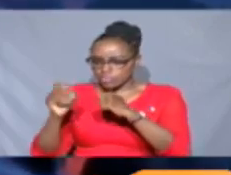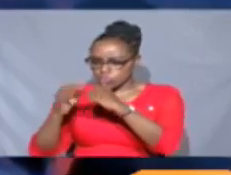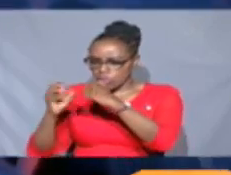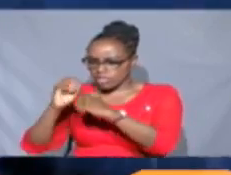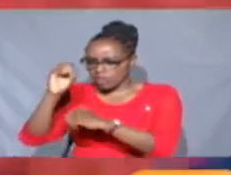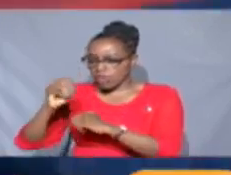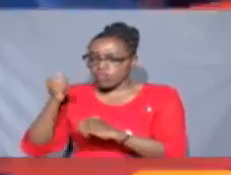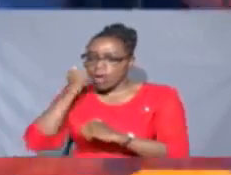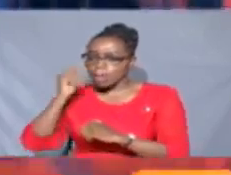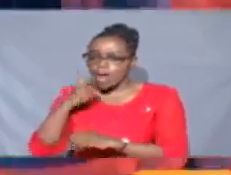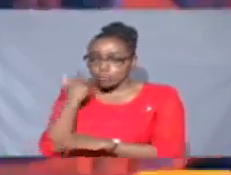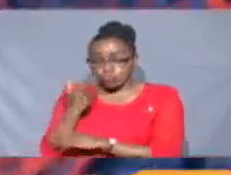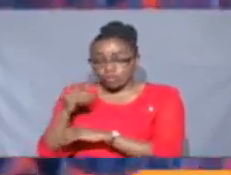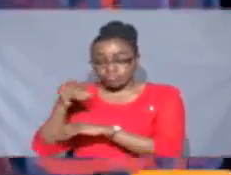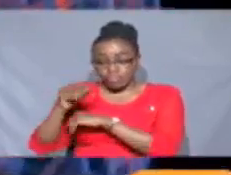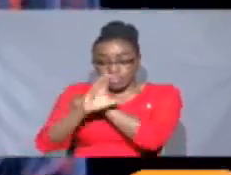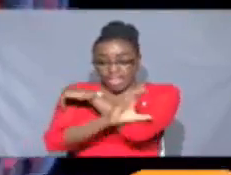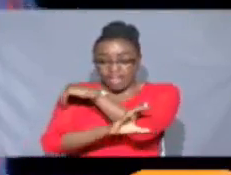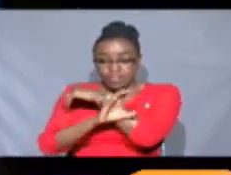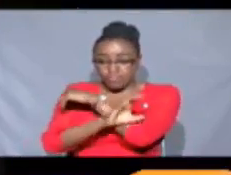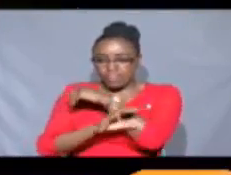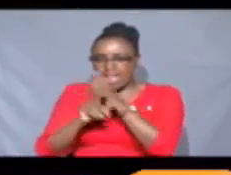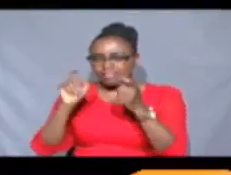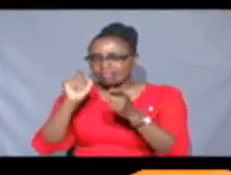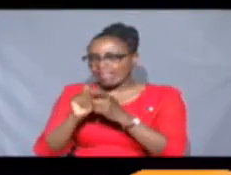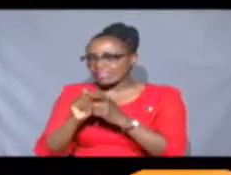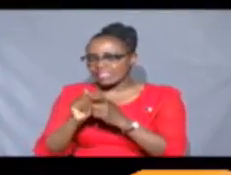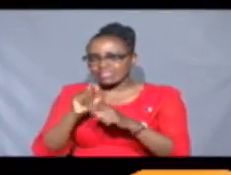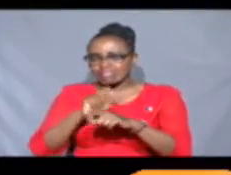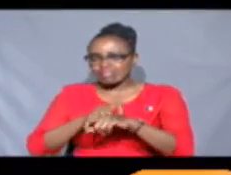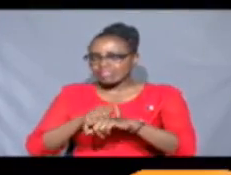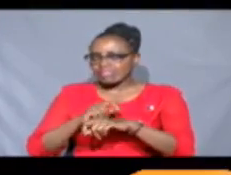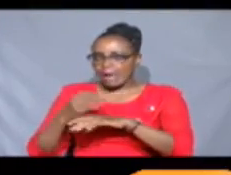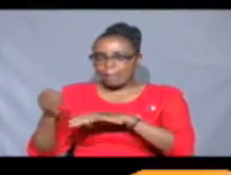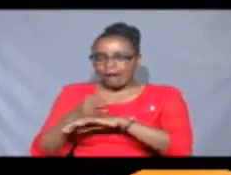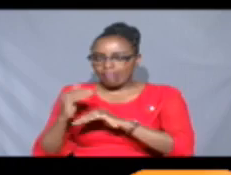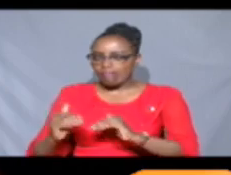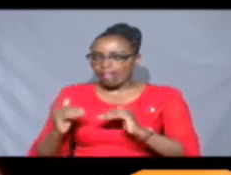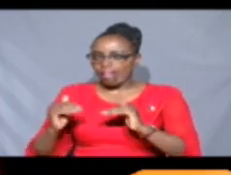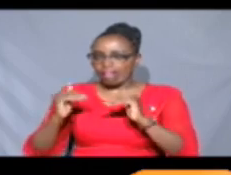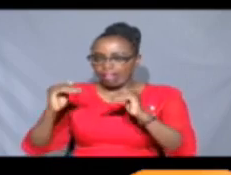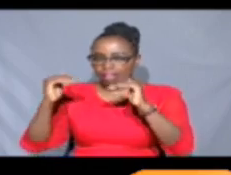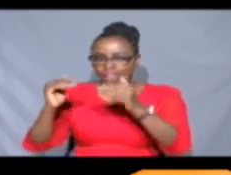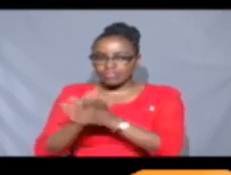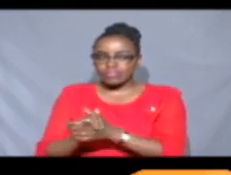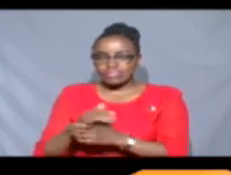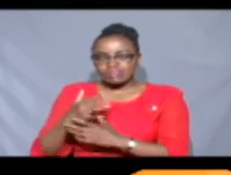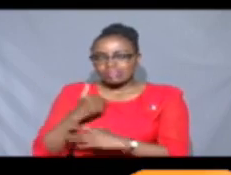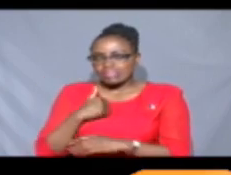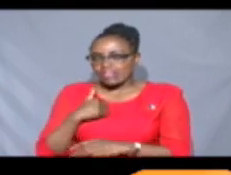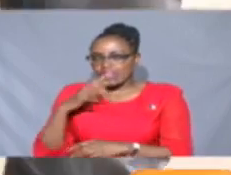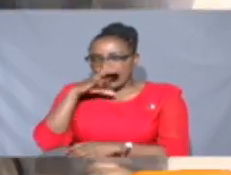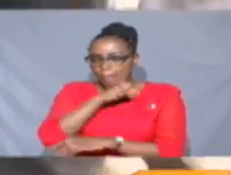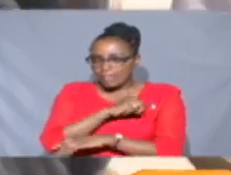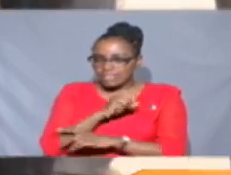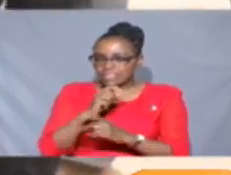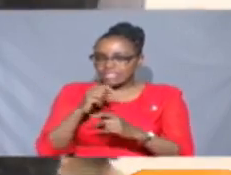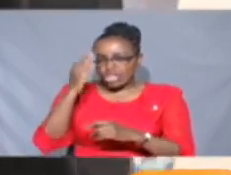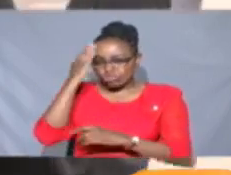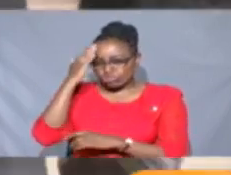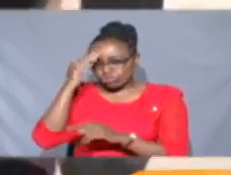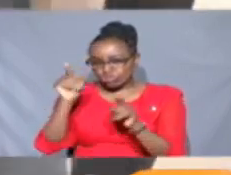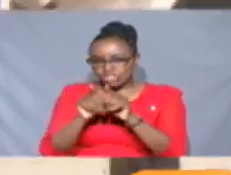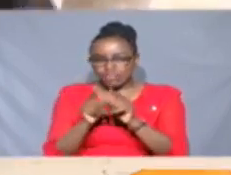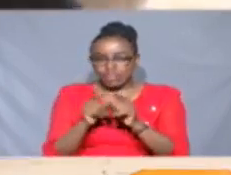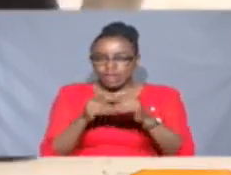of patients in the country are diagnosed with cancer at advanced stages, with a high incidence of misdiagnosis and inadequate